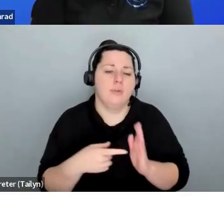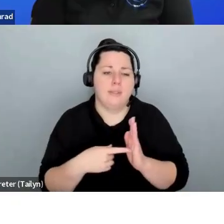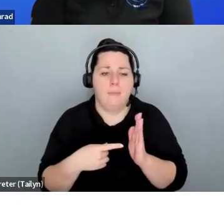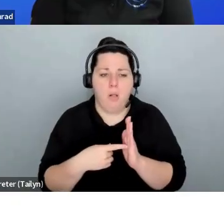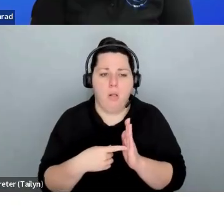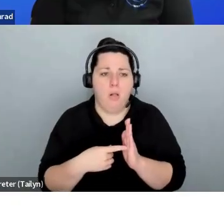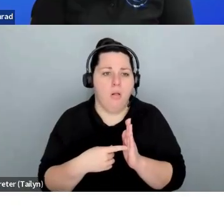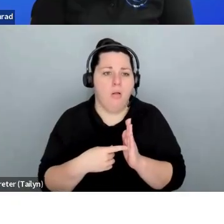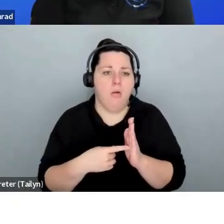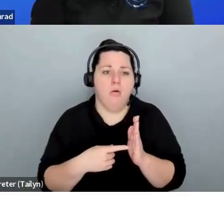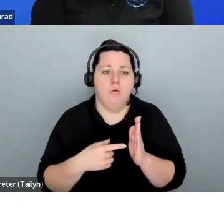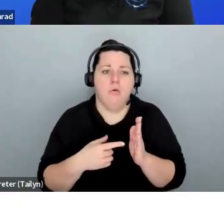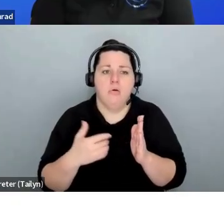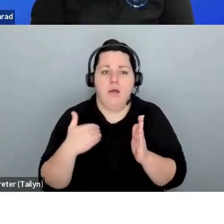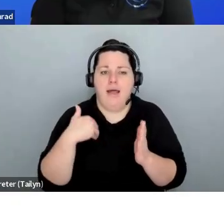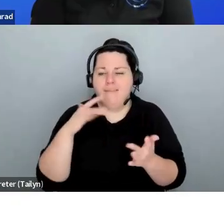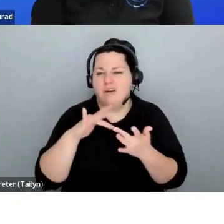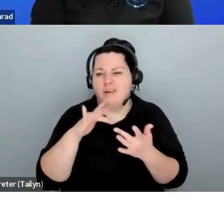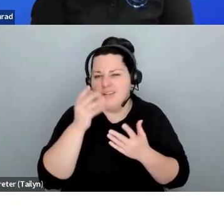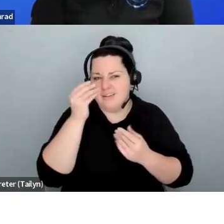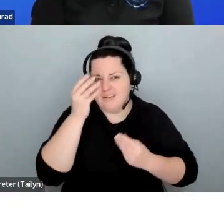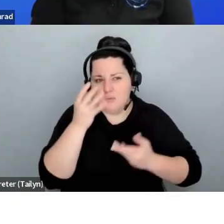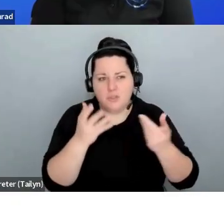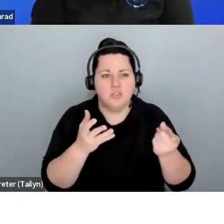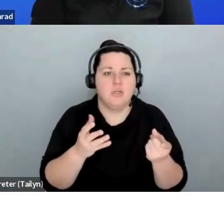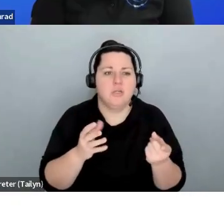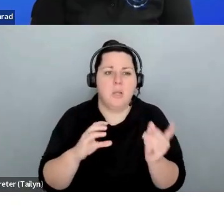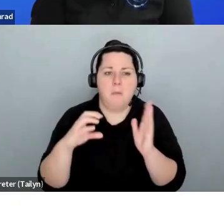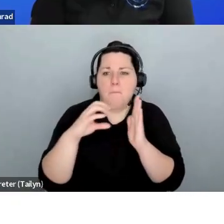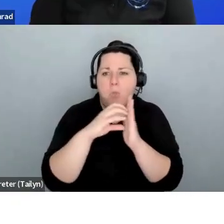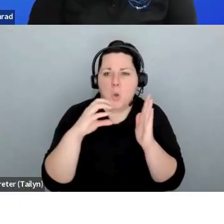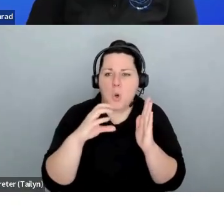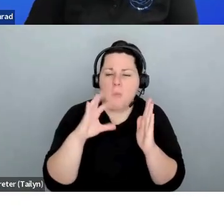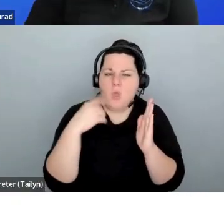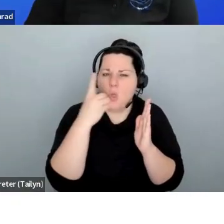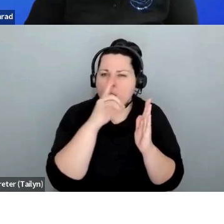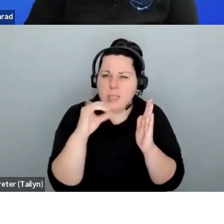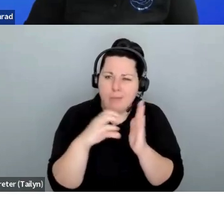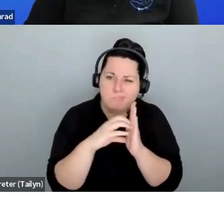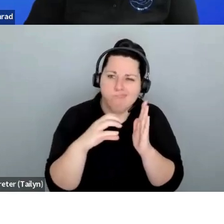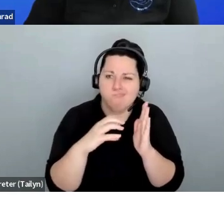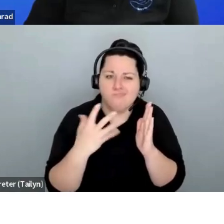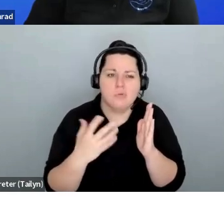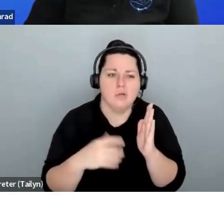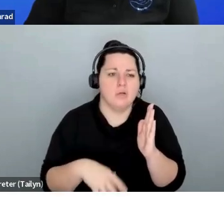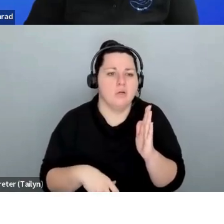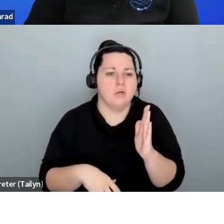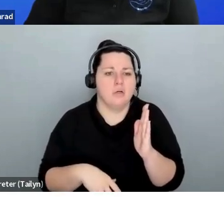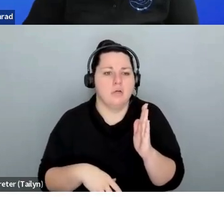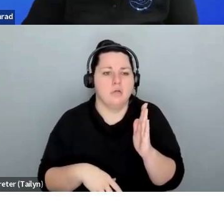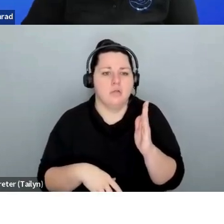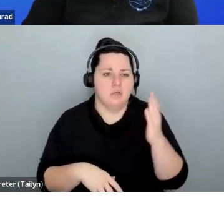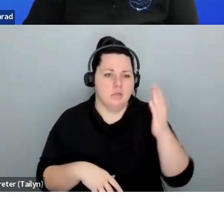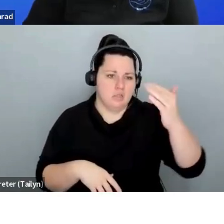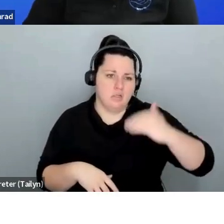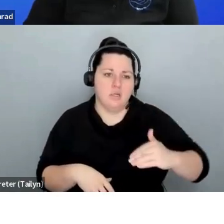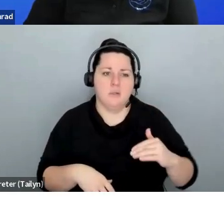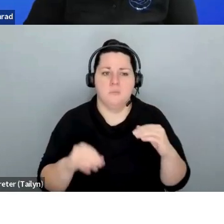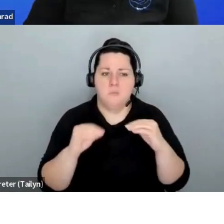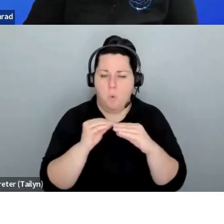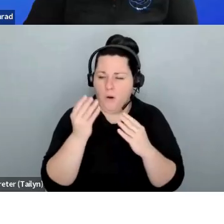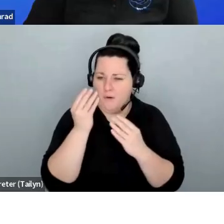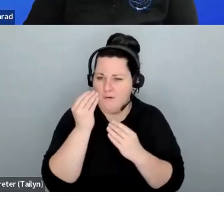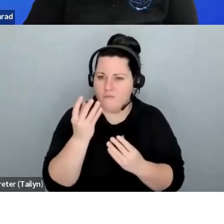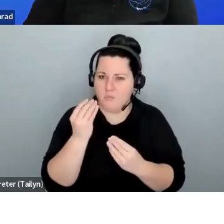it's got all of their contact information, a little blurb on what that looks like, and any additional information that